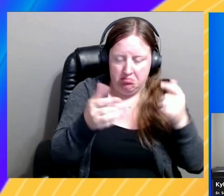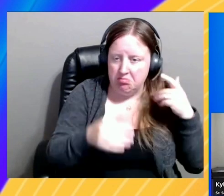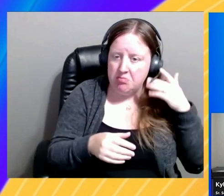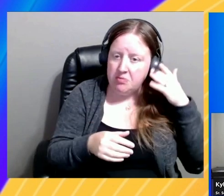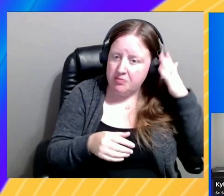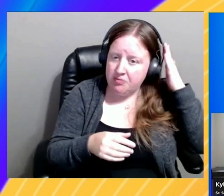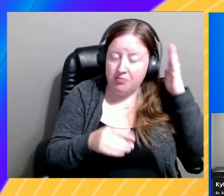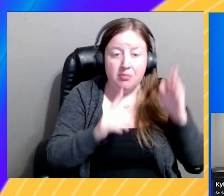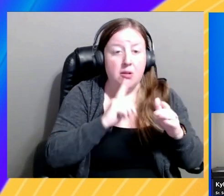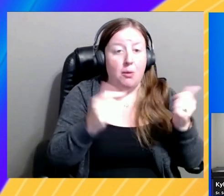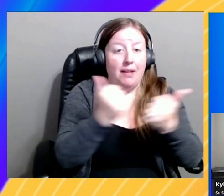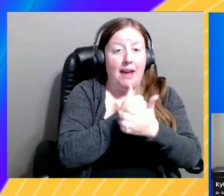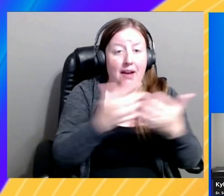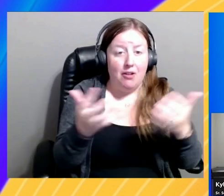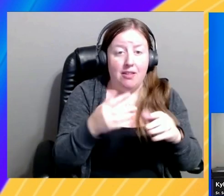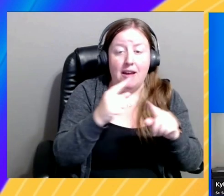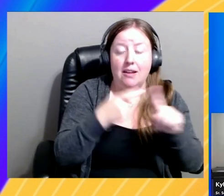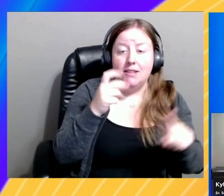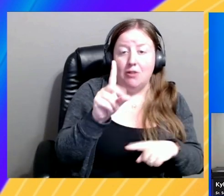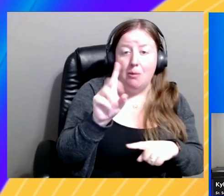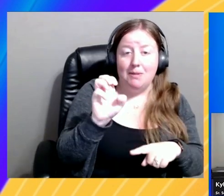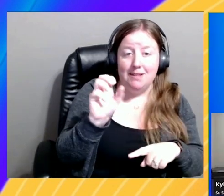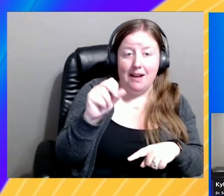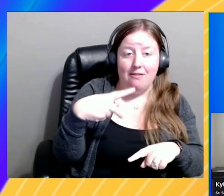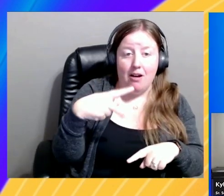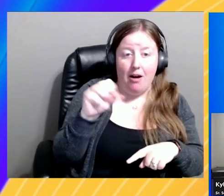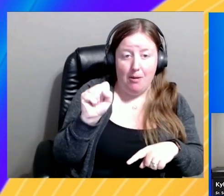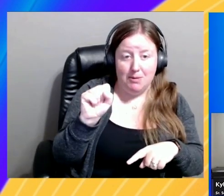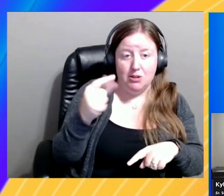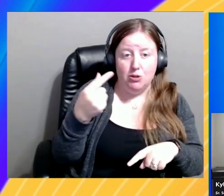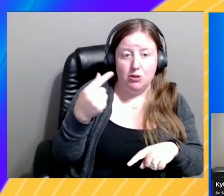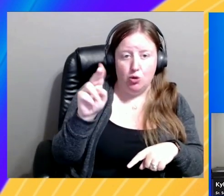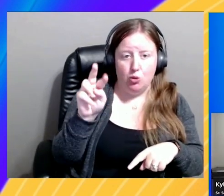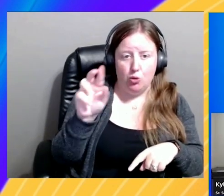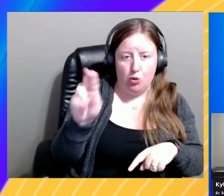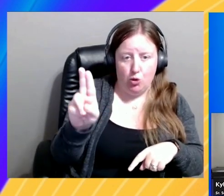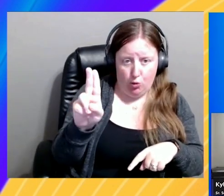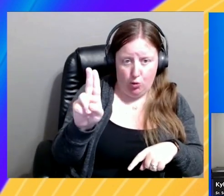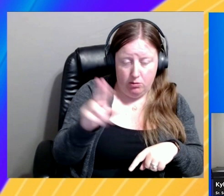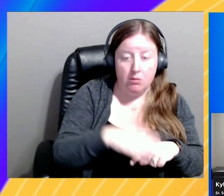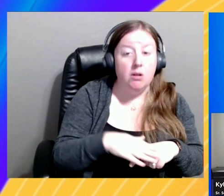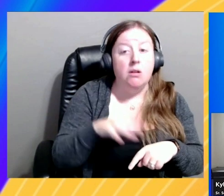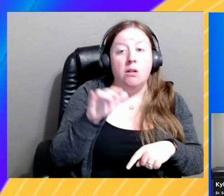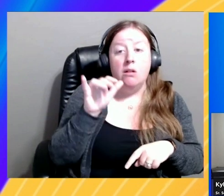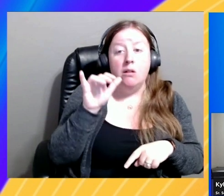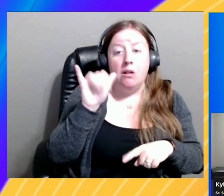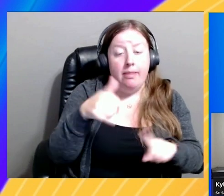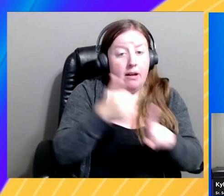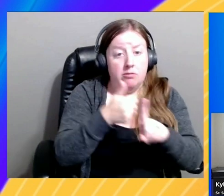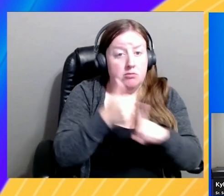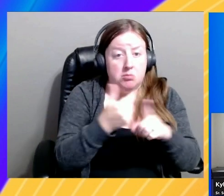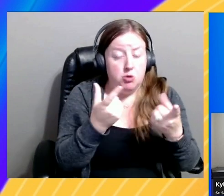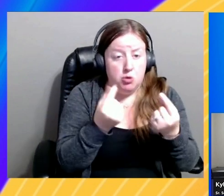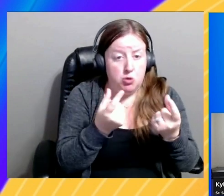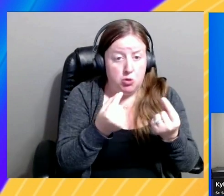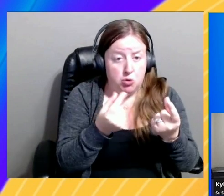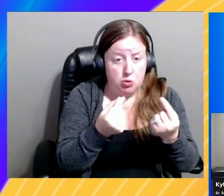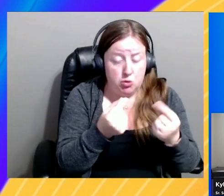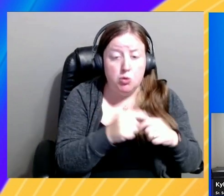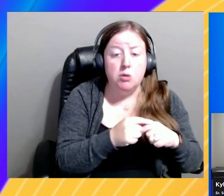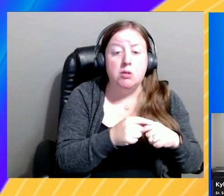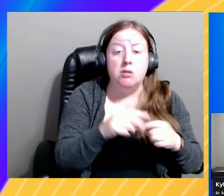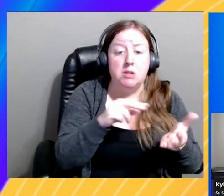box with DevOps Guru. Um, and what DevOps Guru is, you basically are just enabling it in